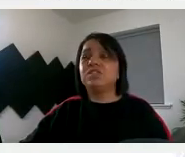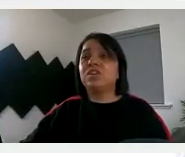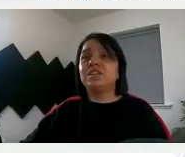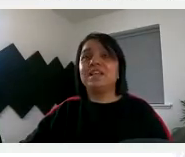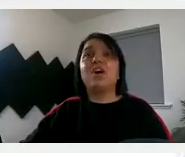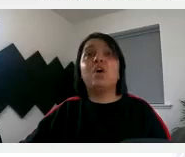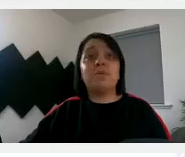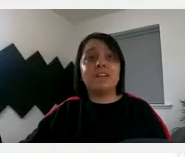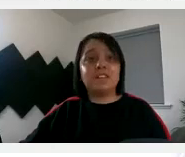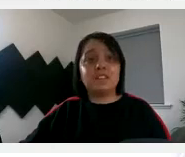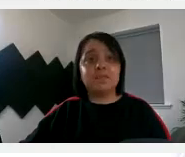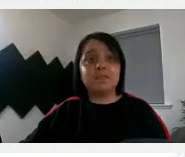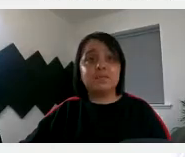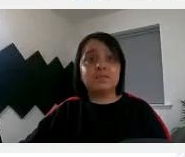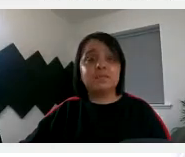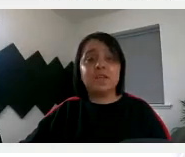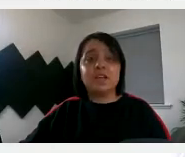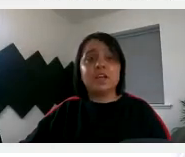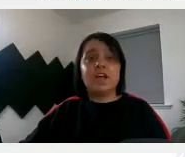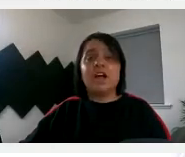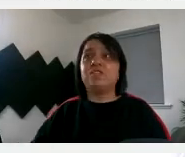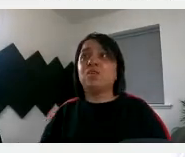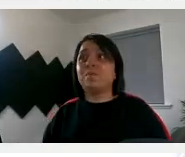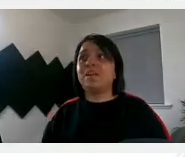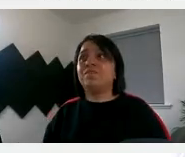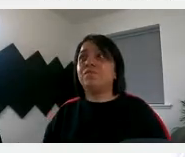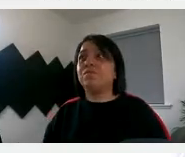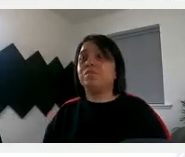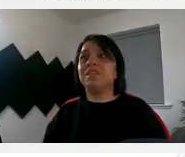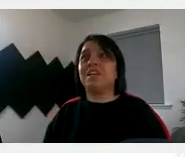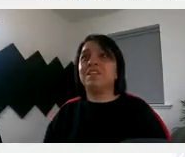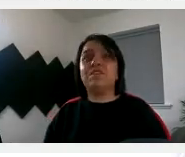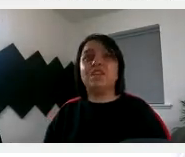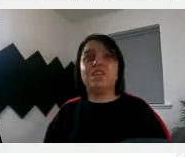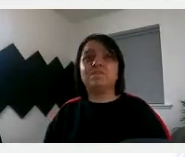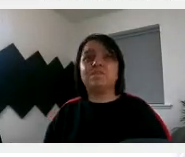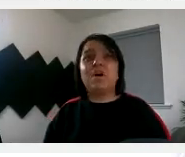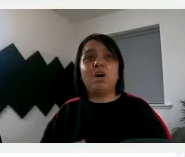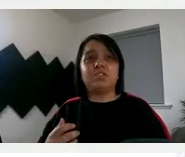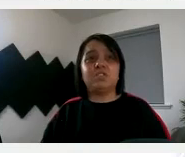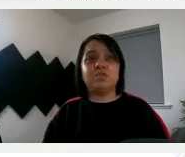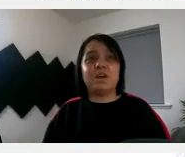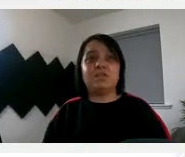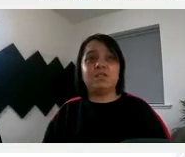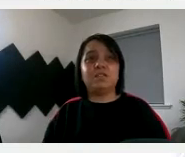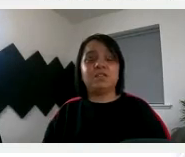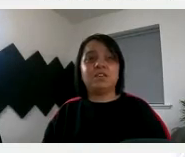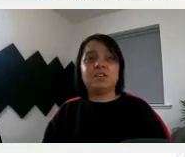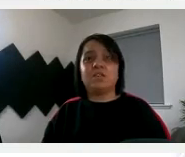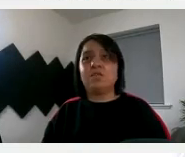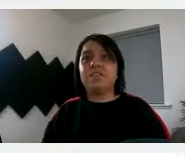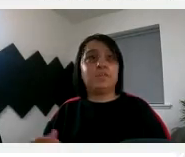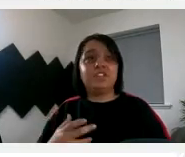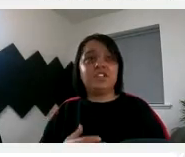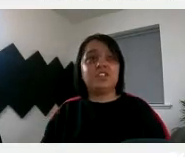it's not as unpleasant. And they talk about it for something that is really hard to do as well.